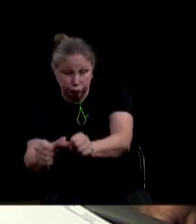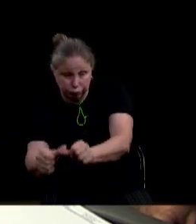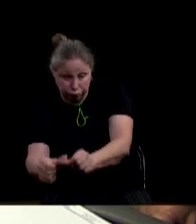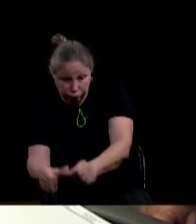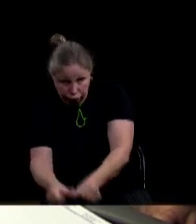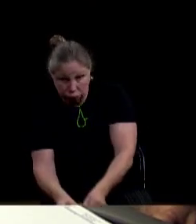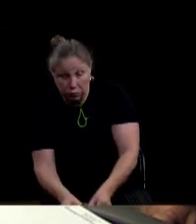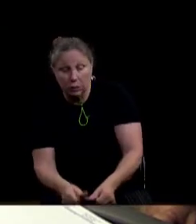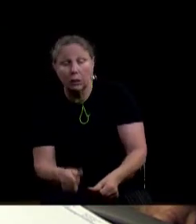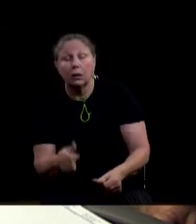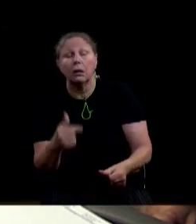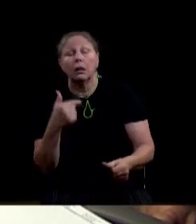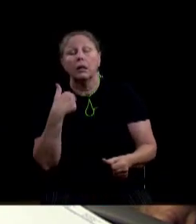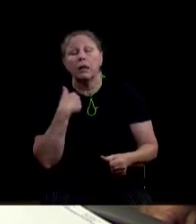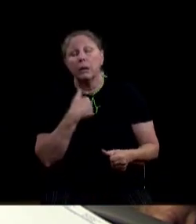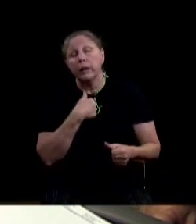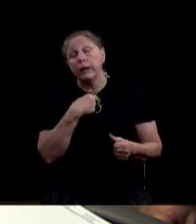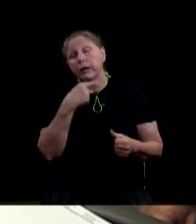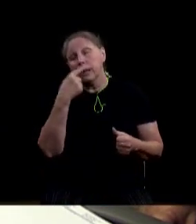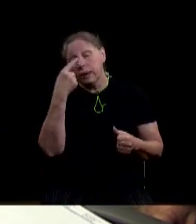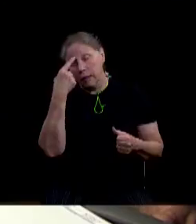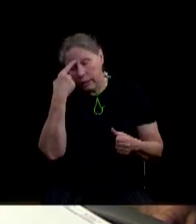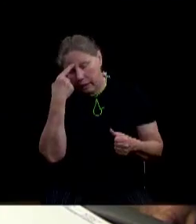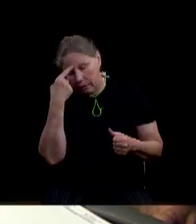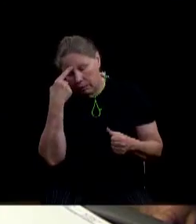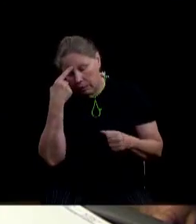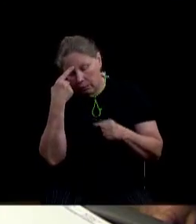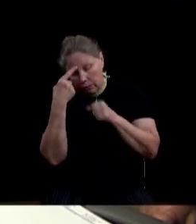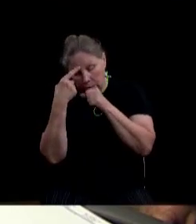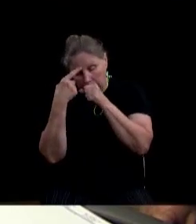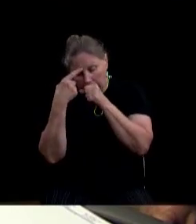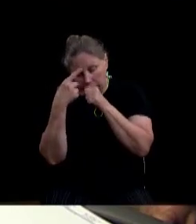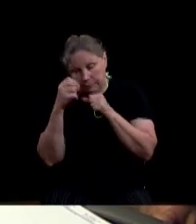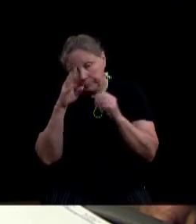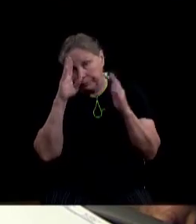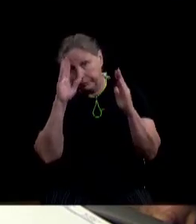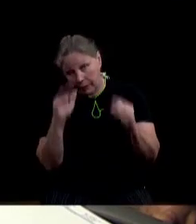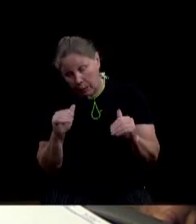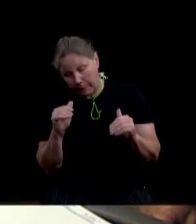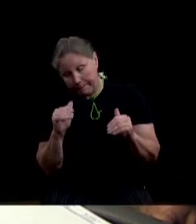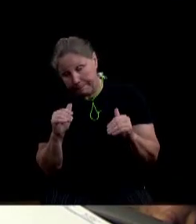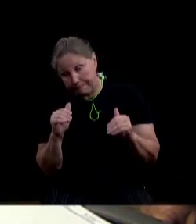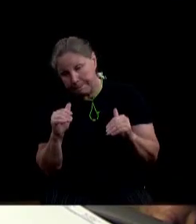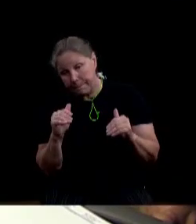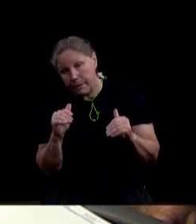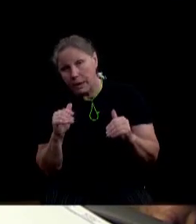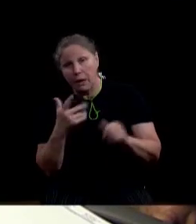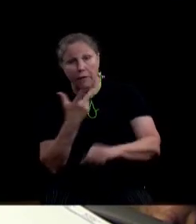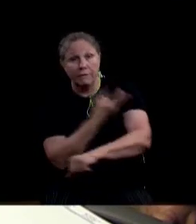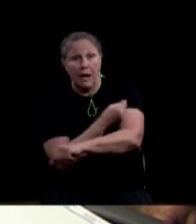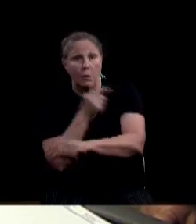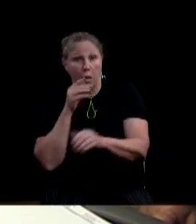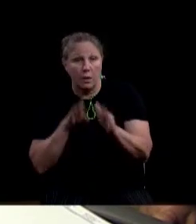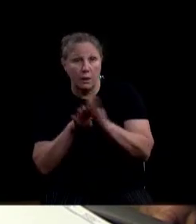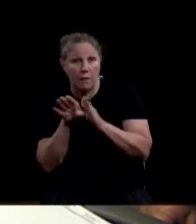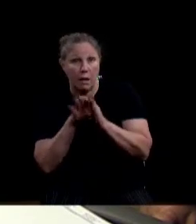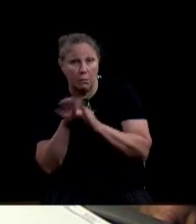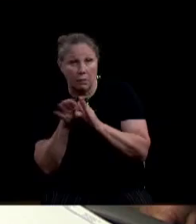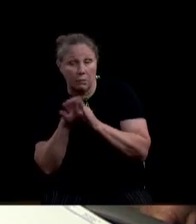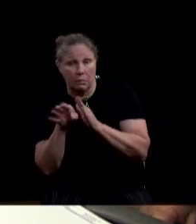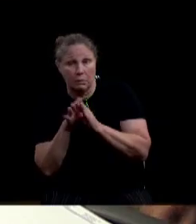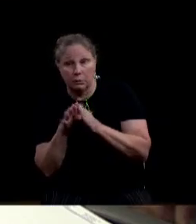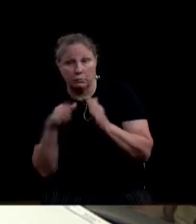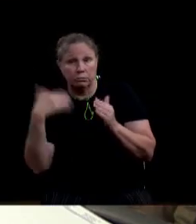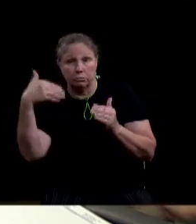and certainly hope that with vaccination becoming available at some point, then you can